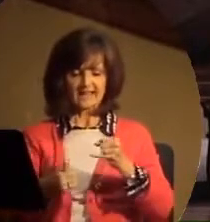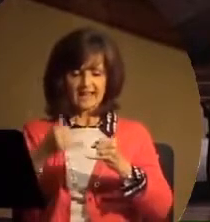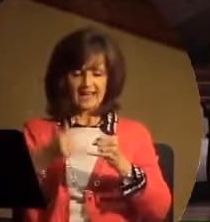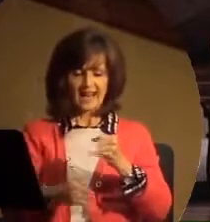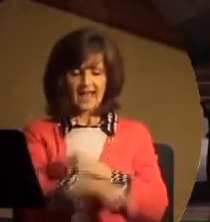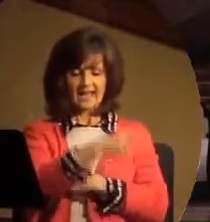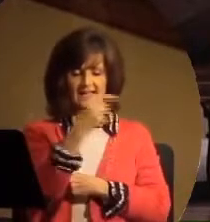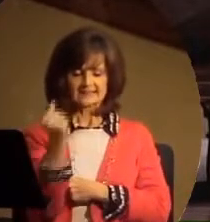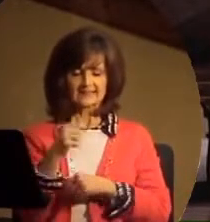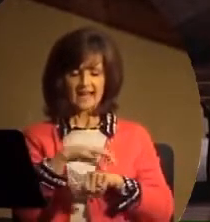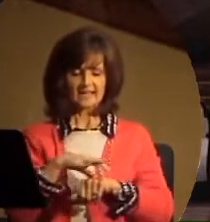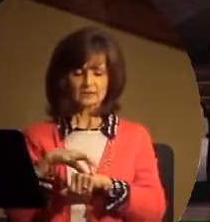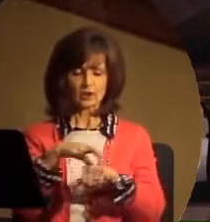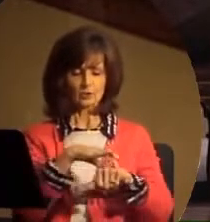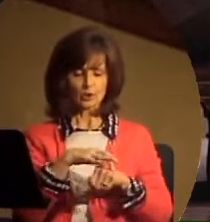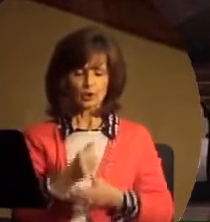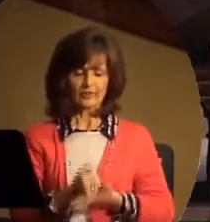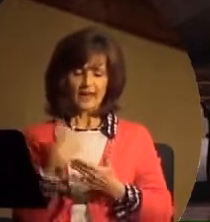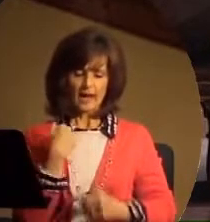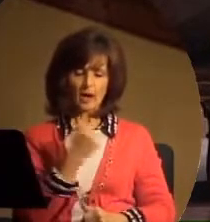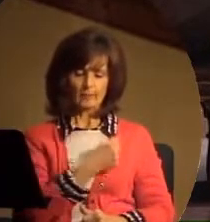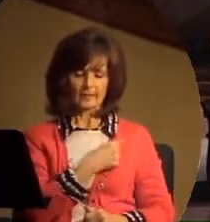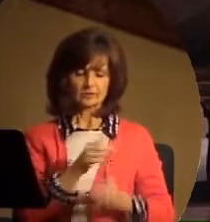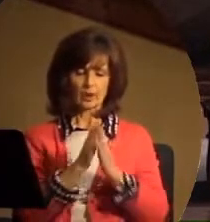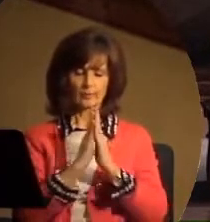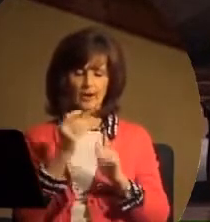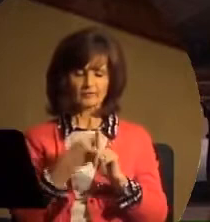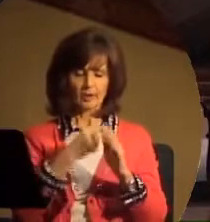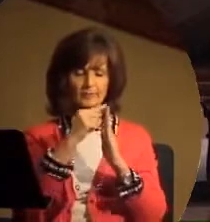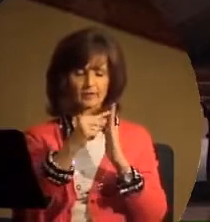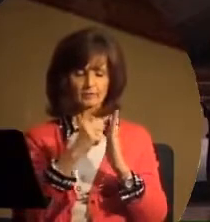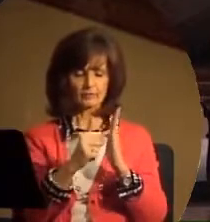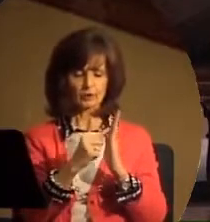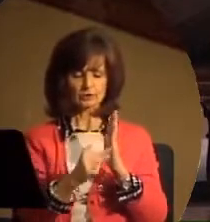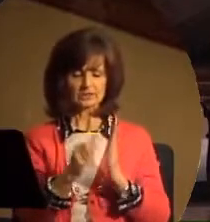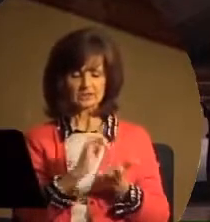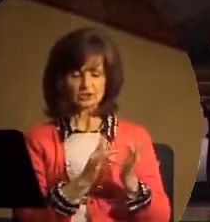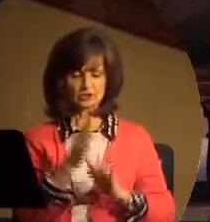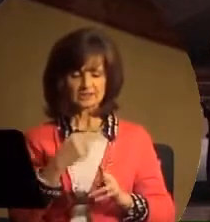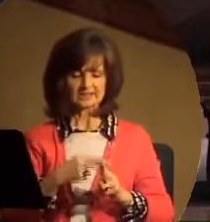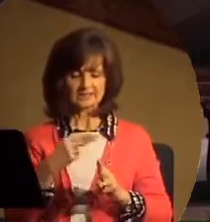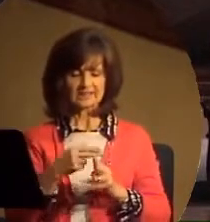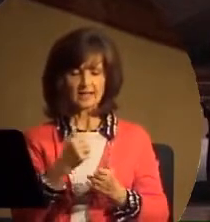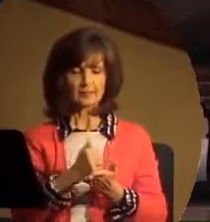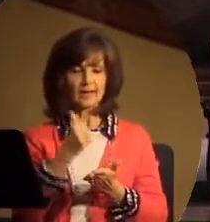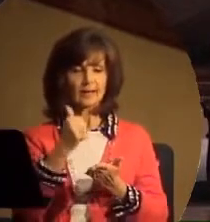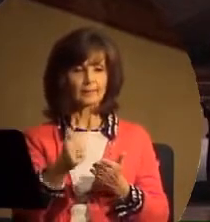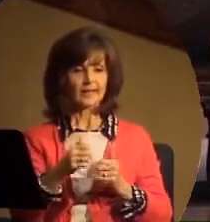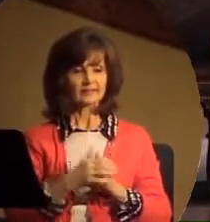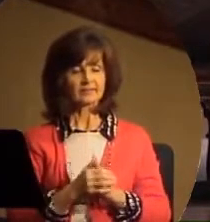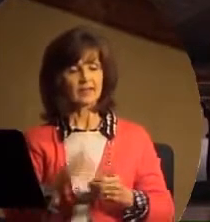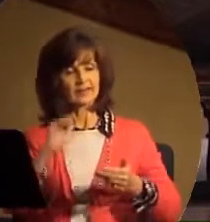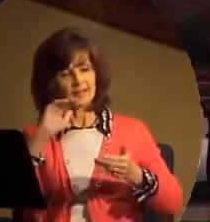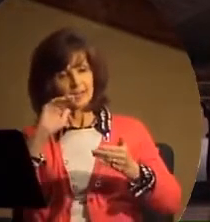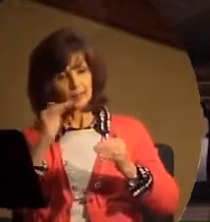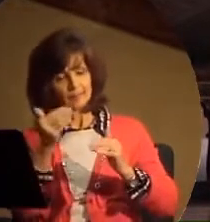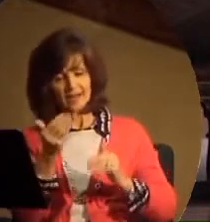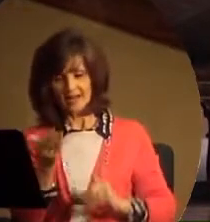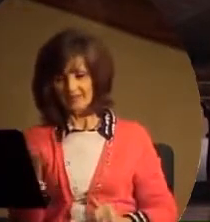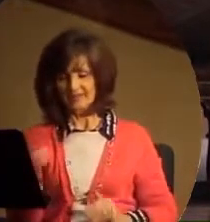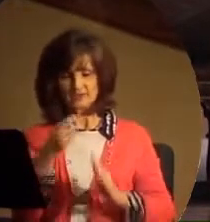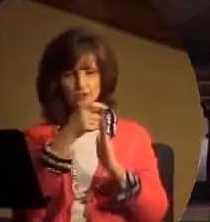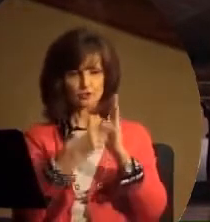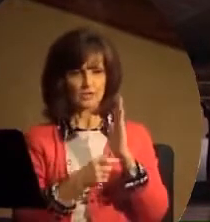here upon this earth. Help us, I pray, from the text. In Jesus' name, amen. A couple of weeks ago in our Wednesday